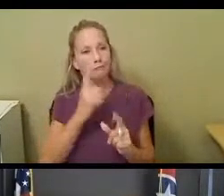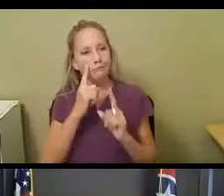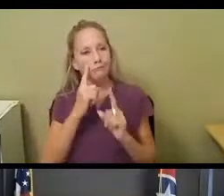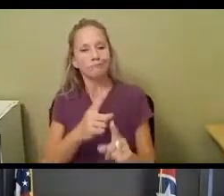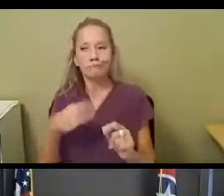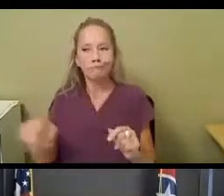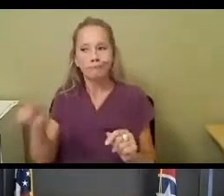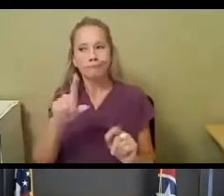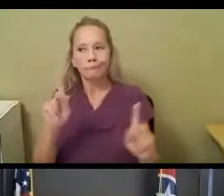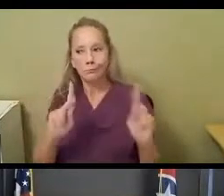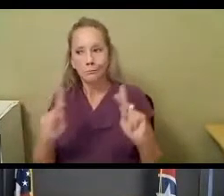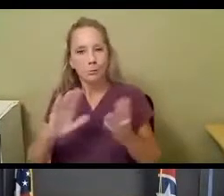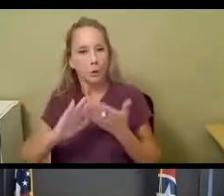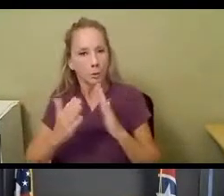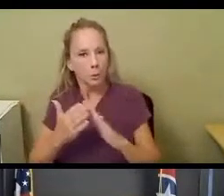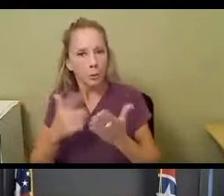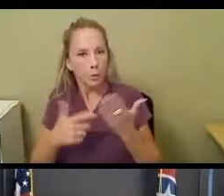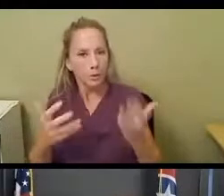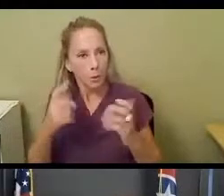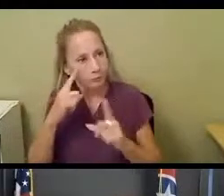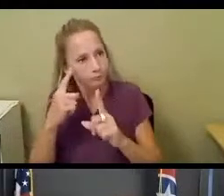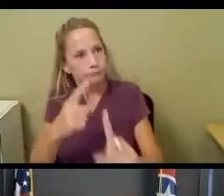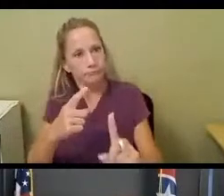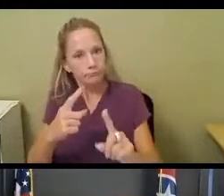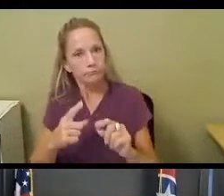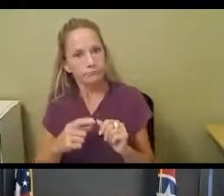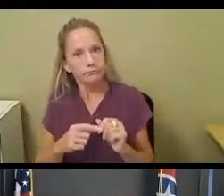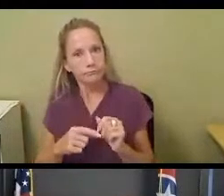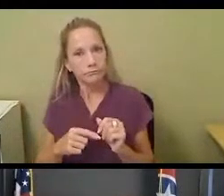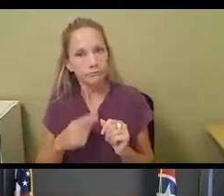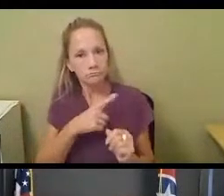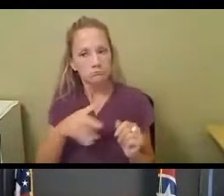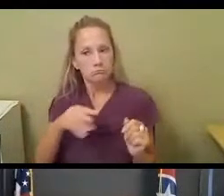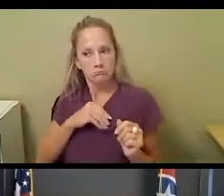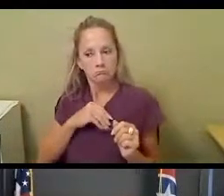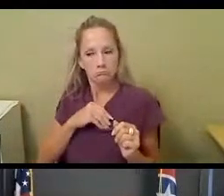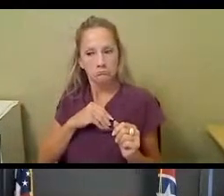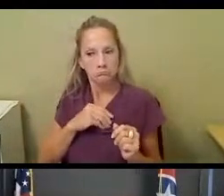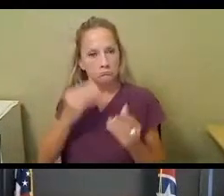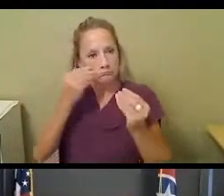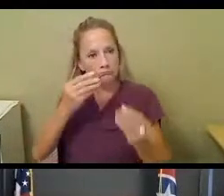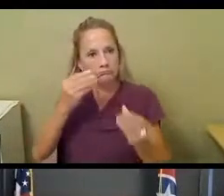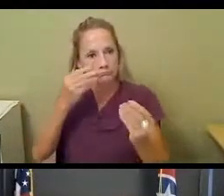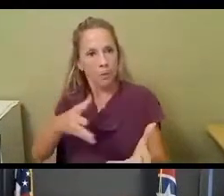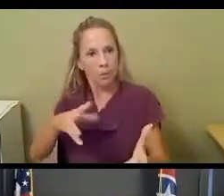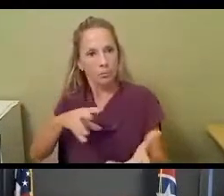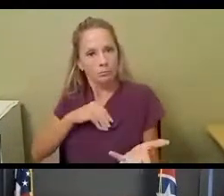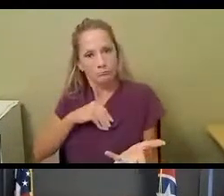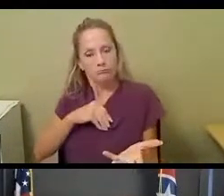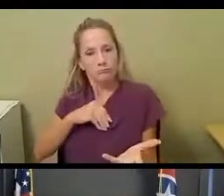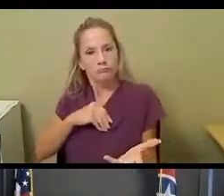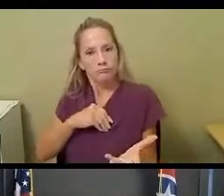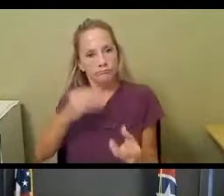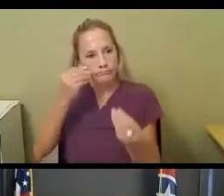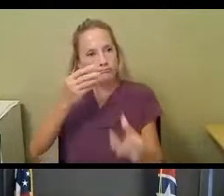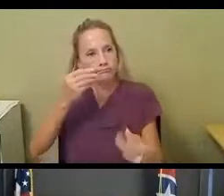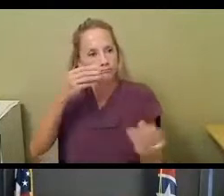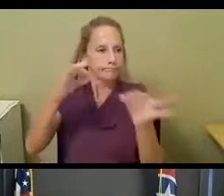and be able to be educated in this manner. But to be determined, I